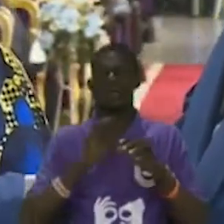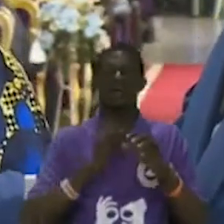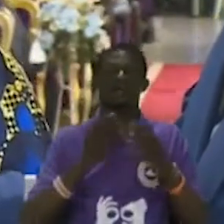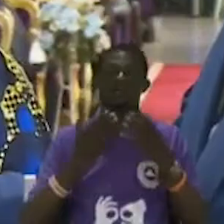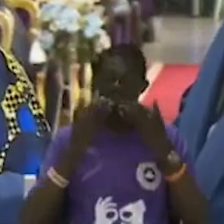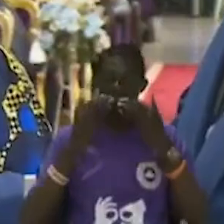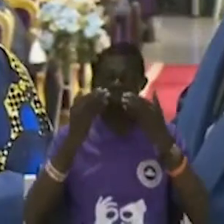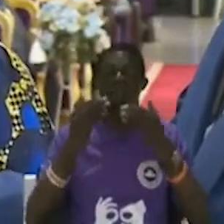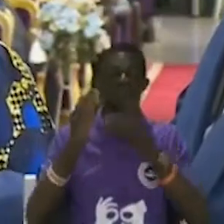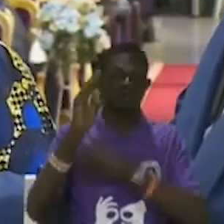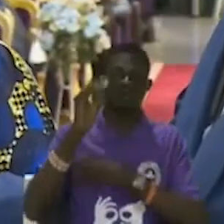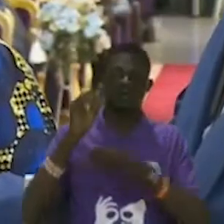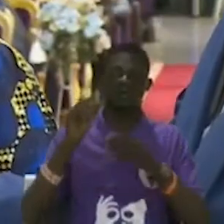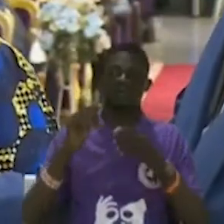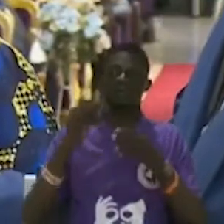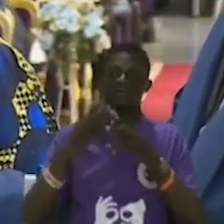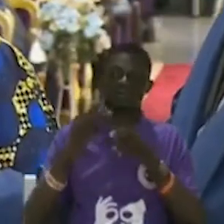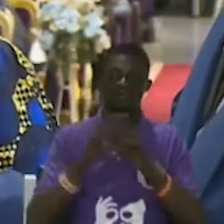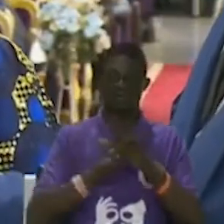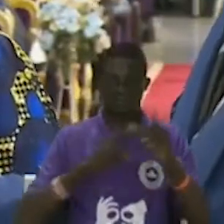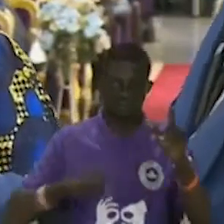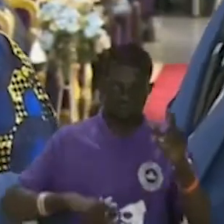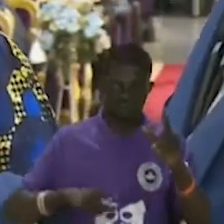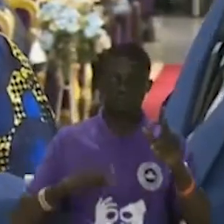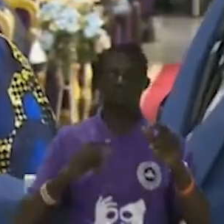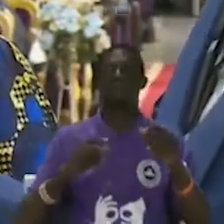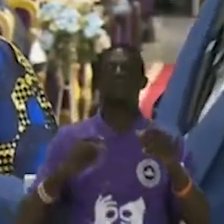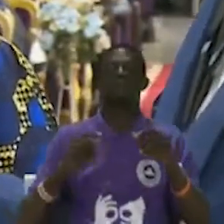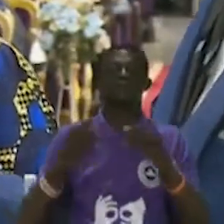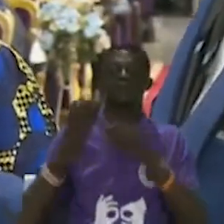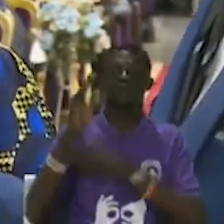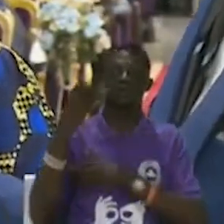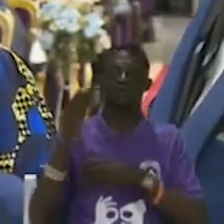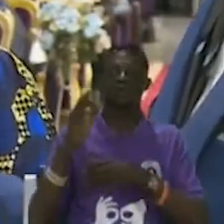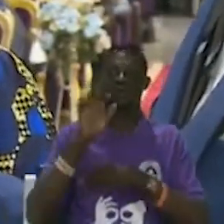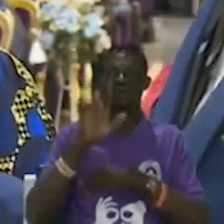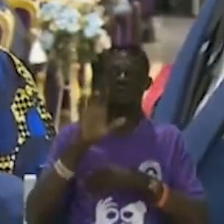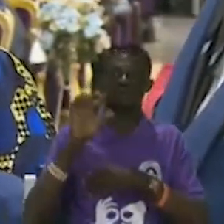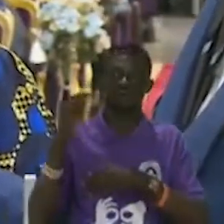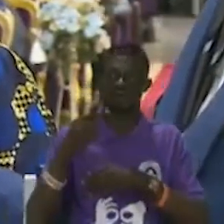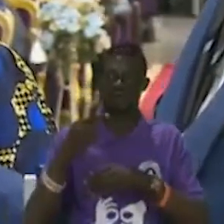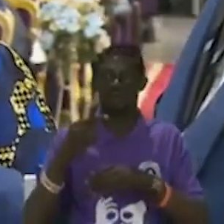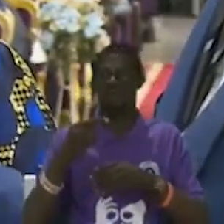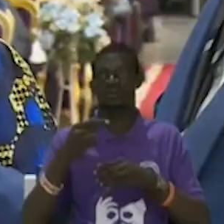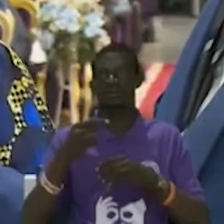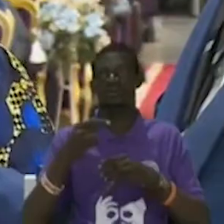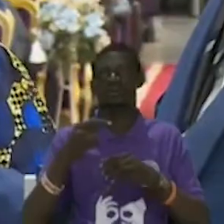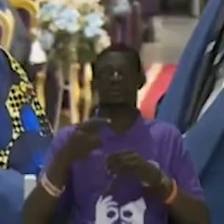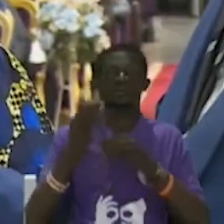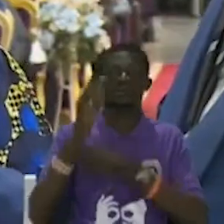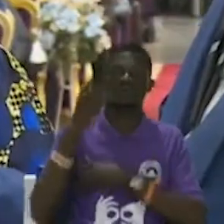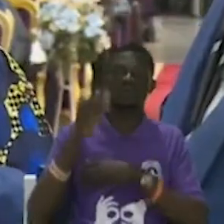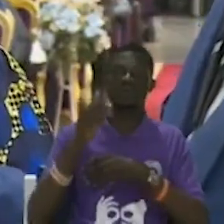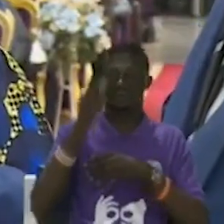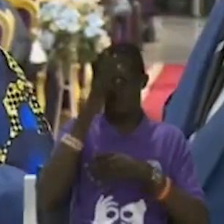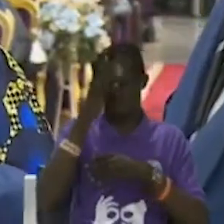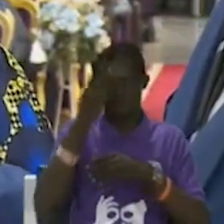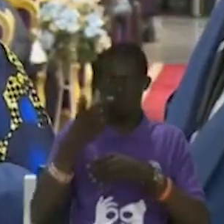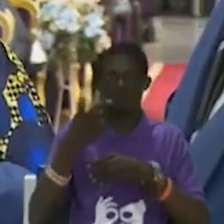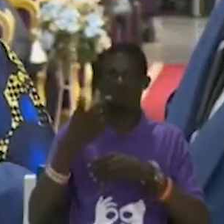give praise to the name of the Lord, the God of RCCG, the God of Daddy